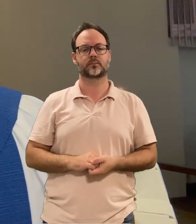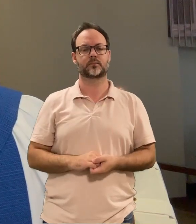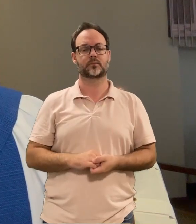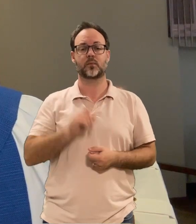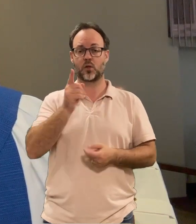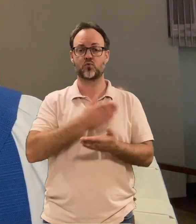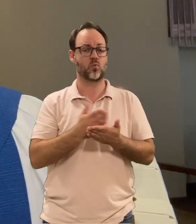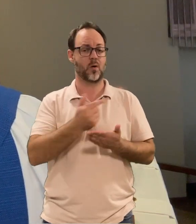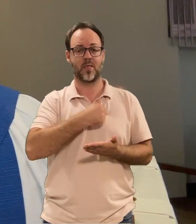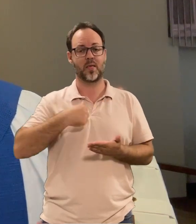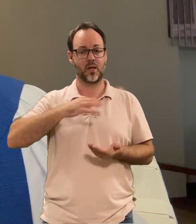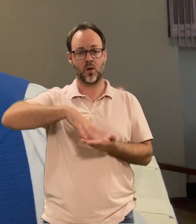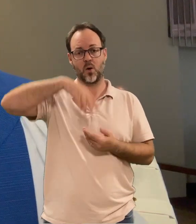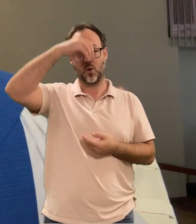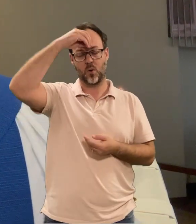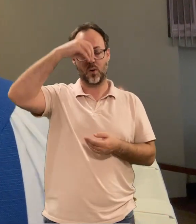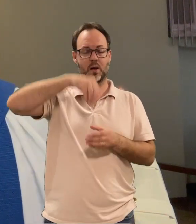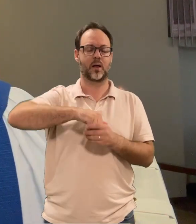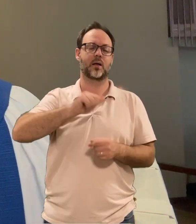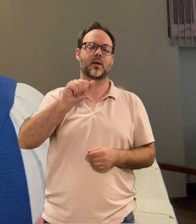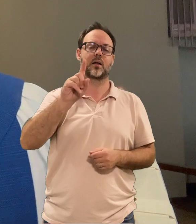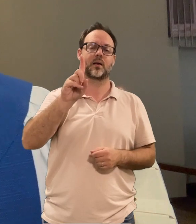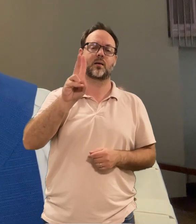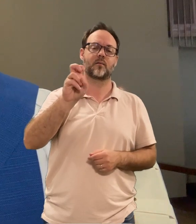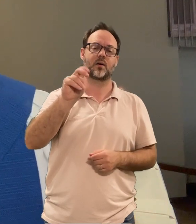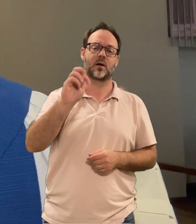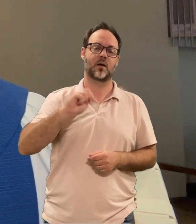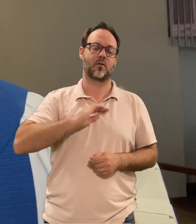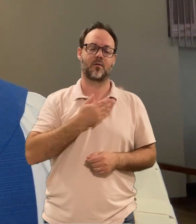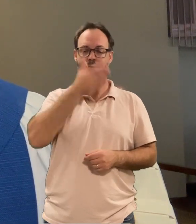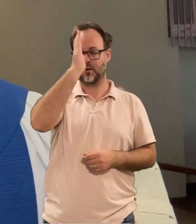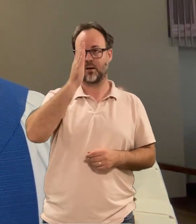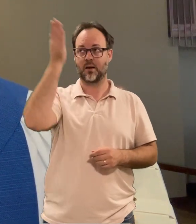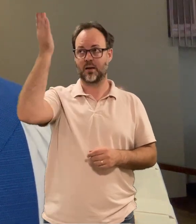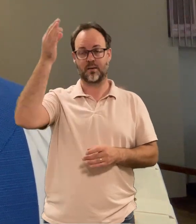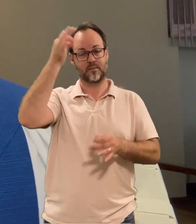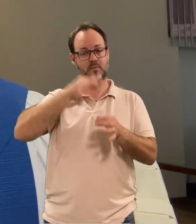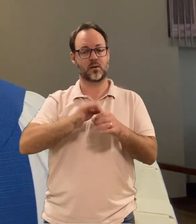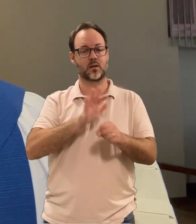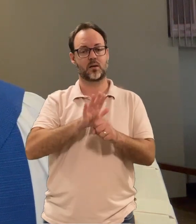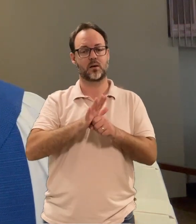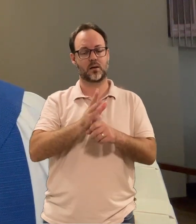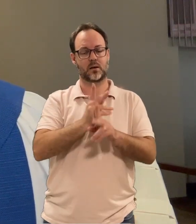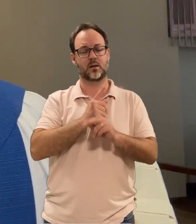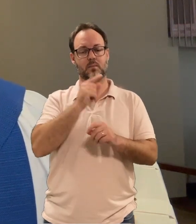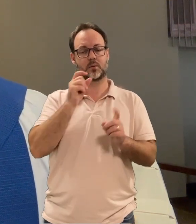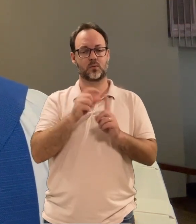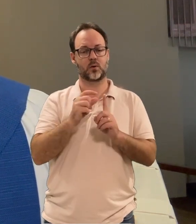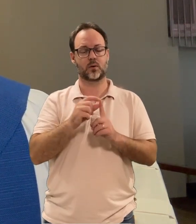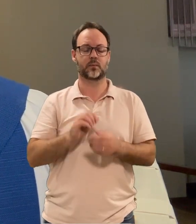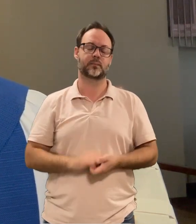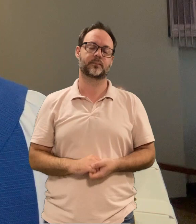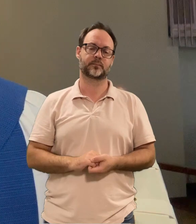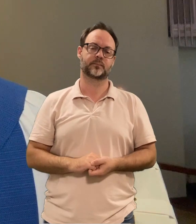word. It's one of the things that we learn during Advent, that our God is faithful and that he